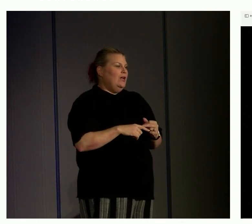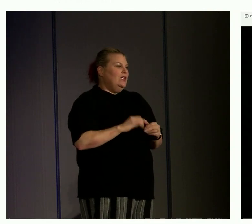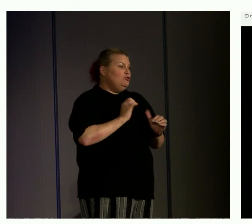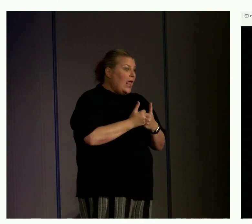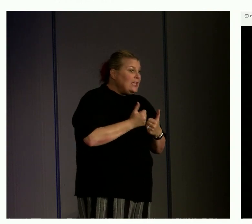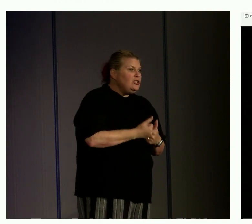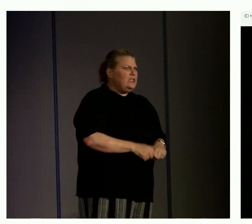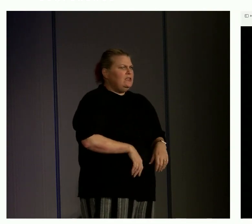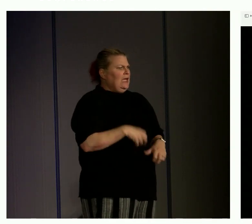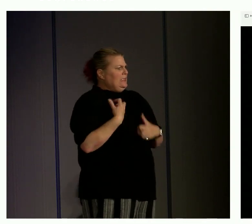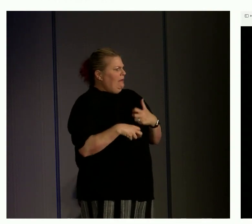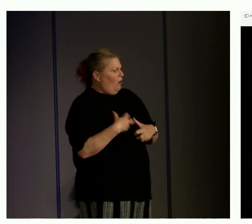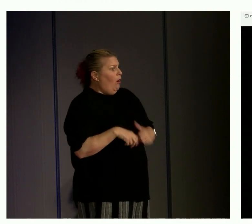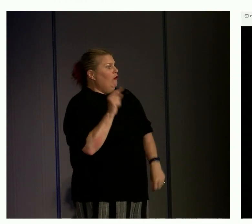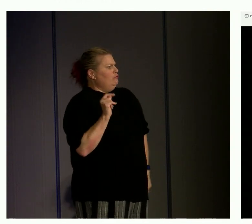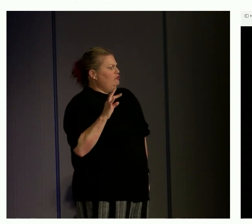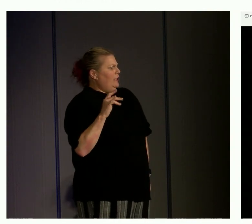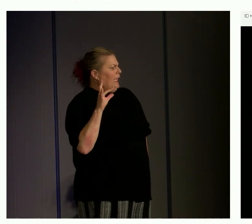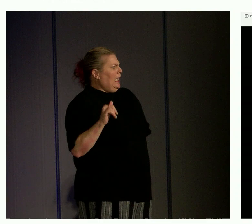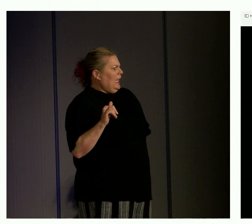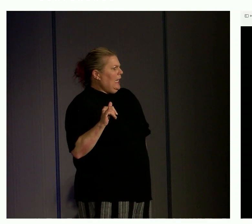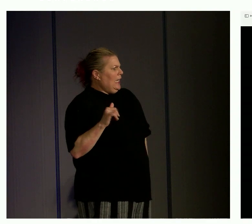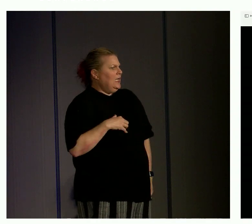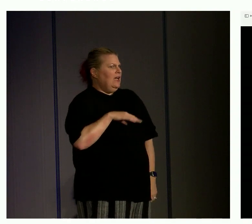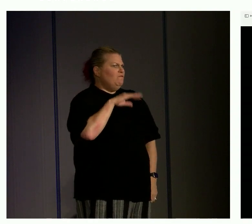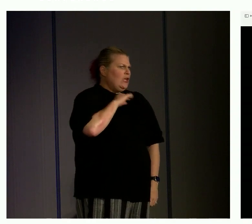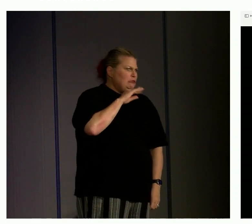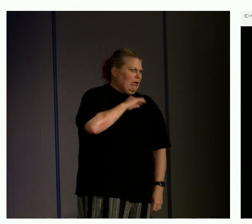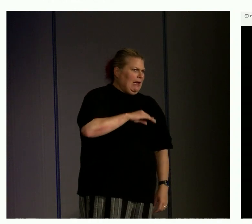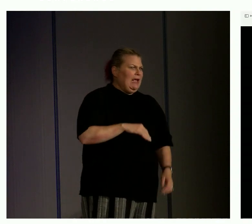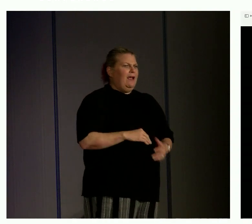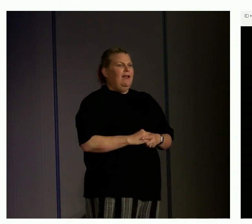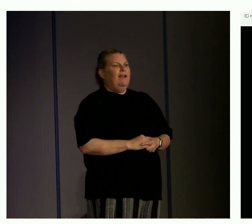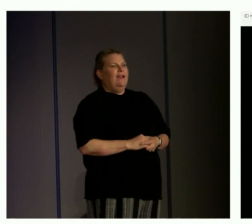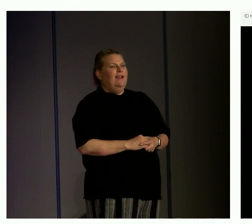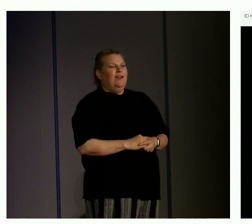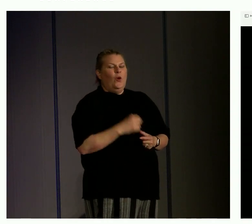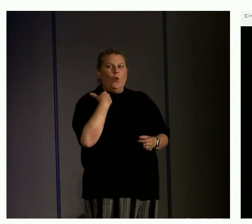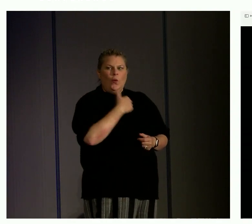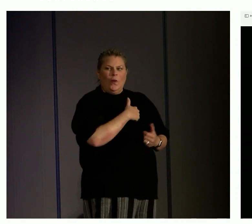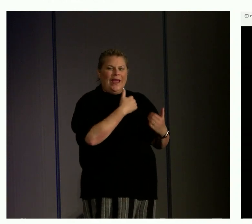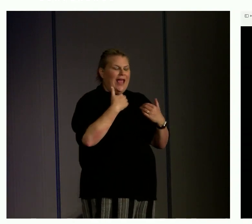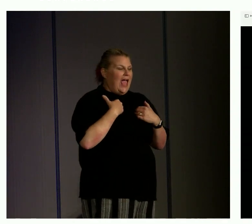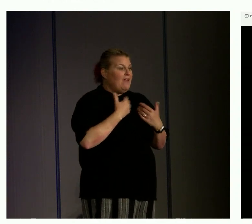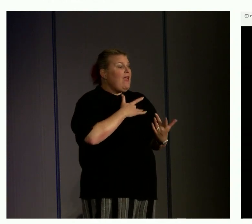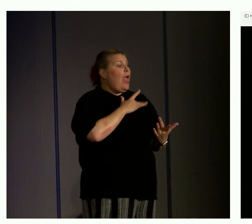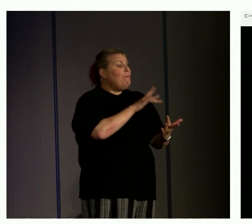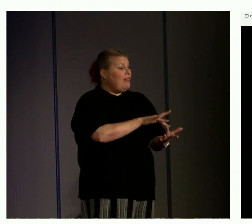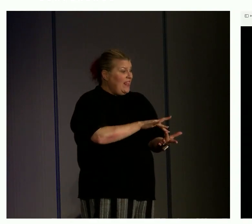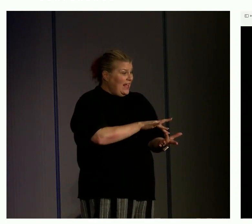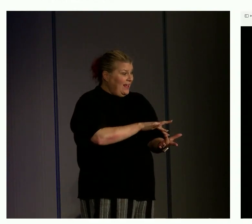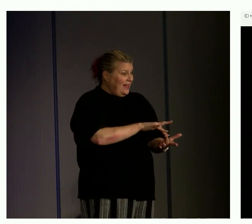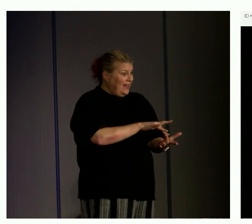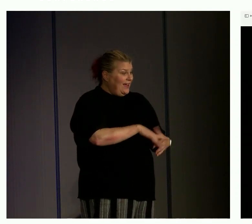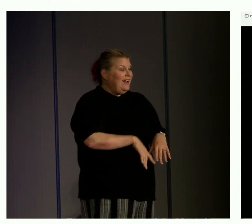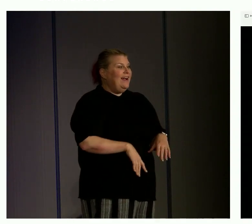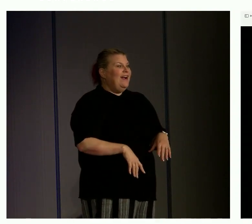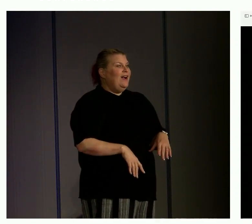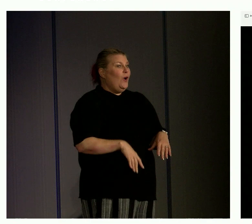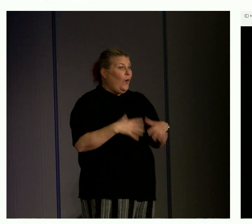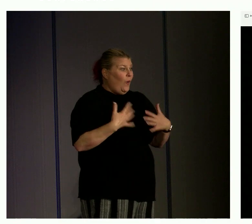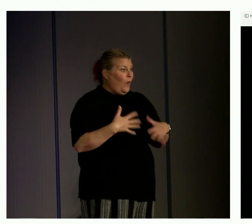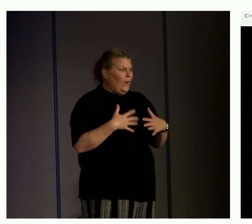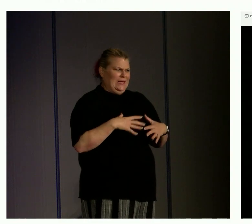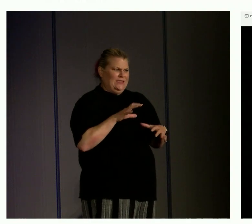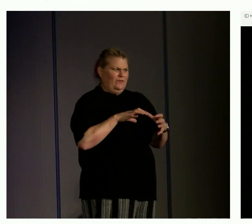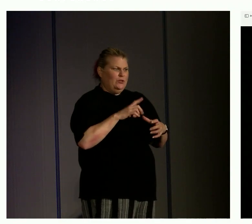difficult, tricky, frustrating. We have empathy. Ooh, it's